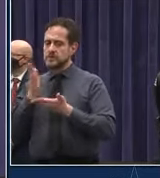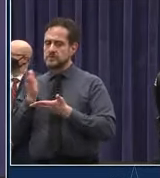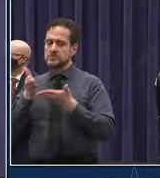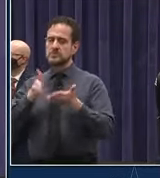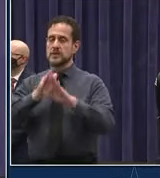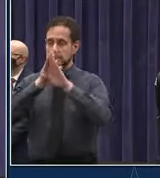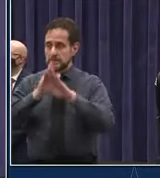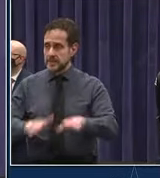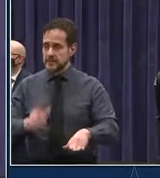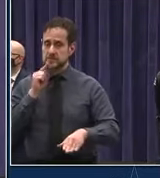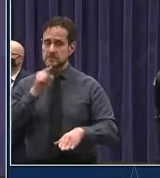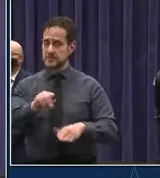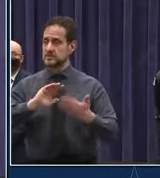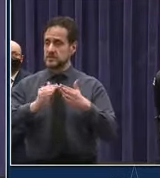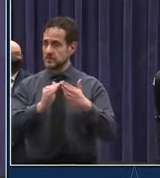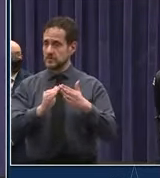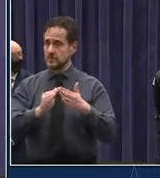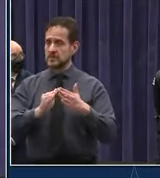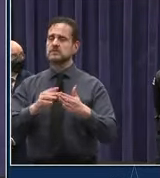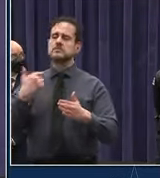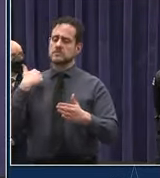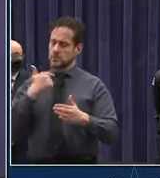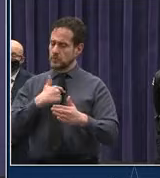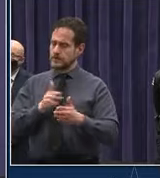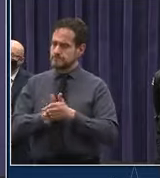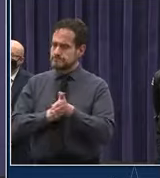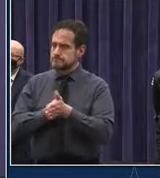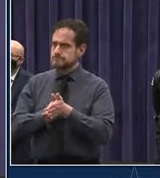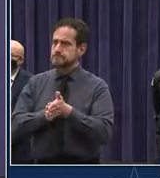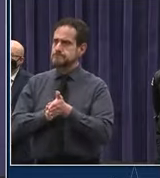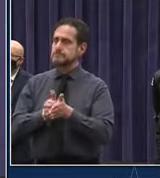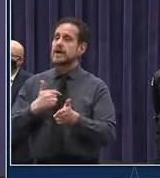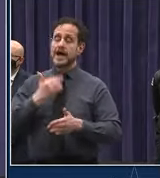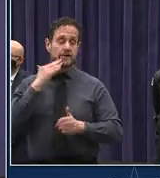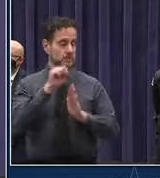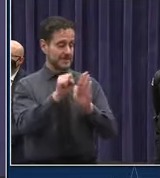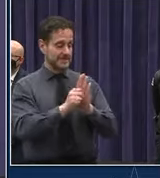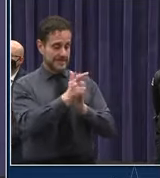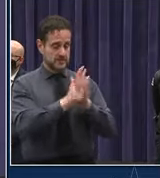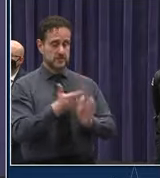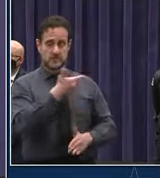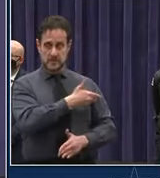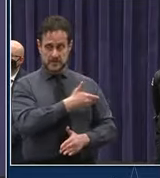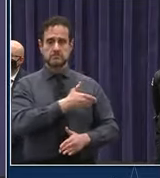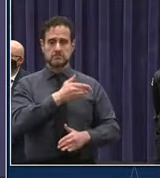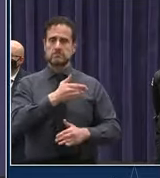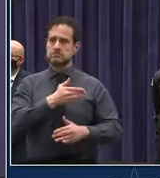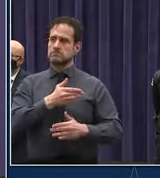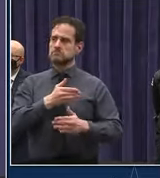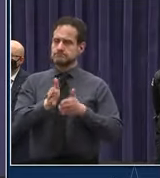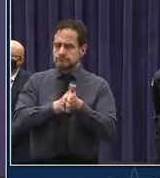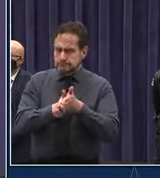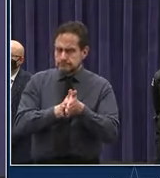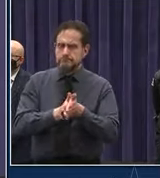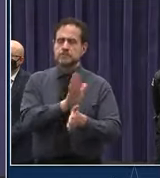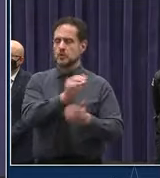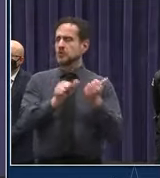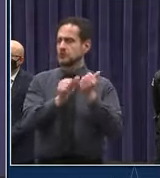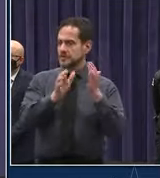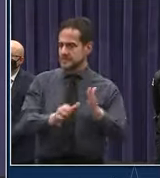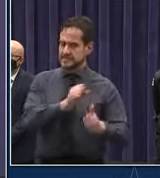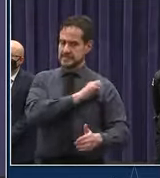this challenge. We have let the people of that community down.